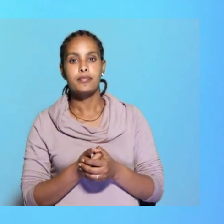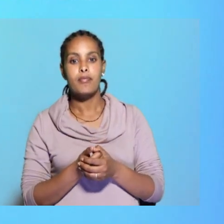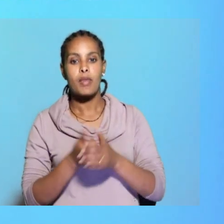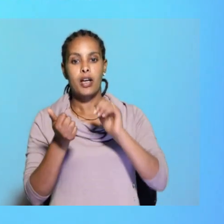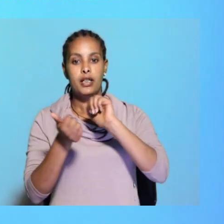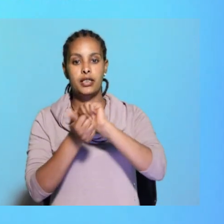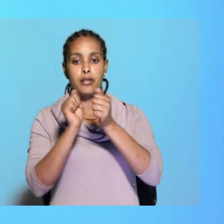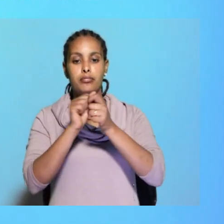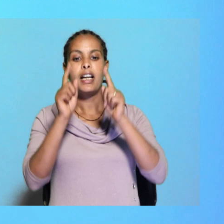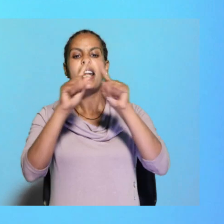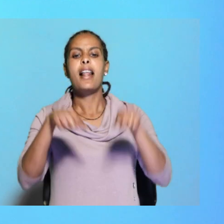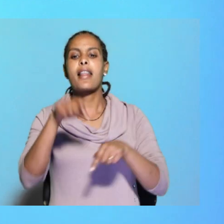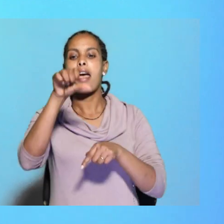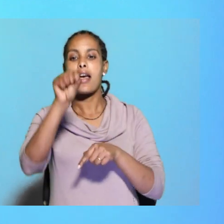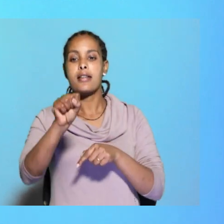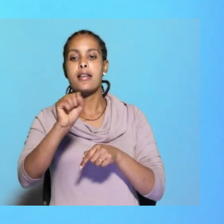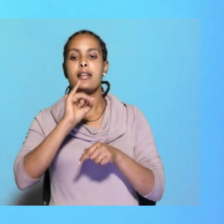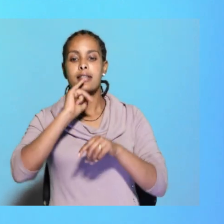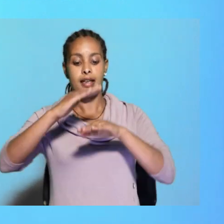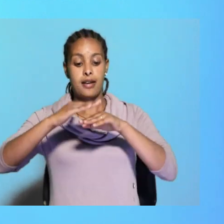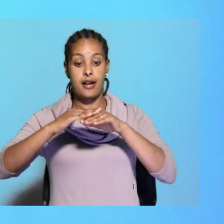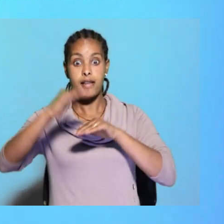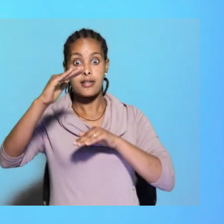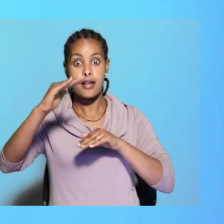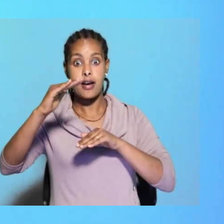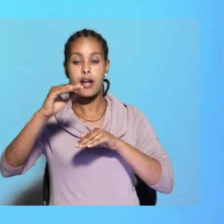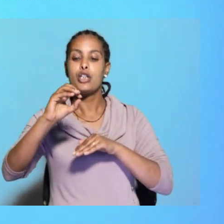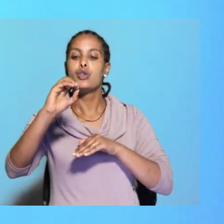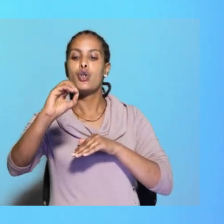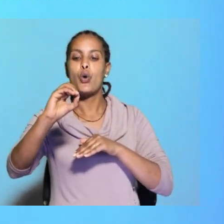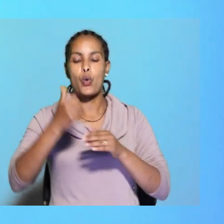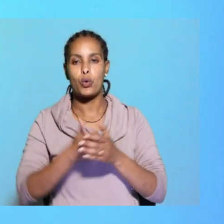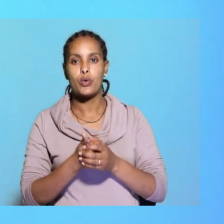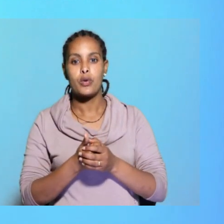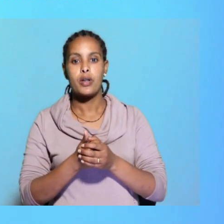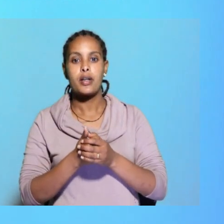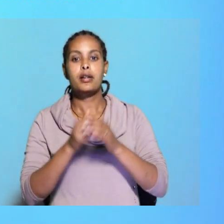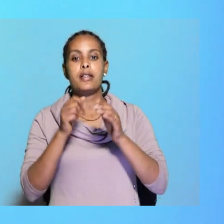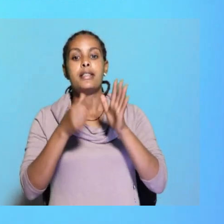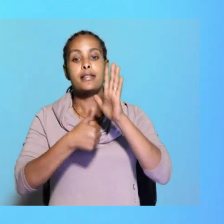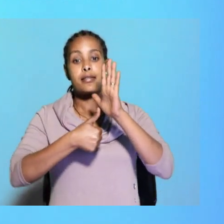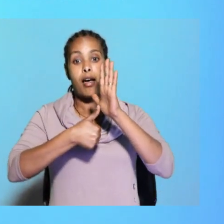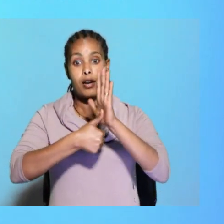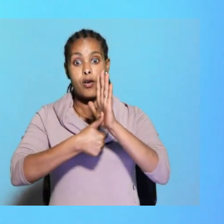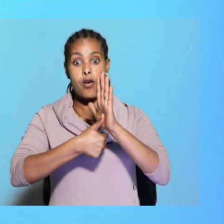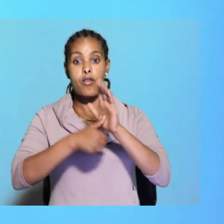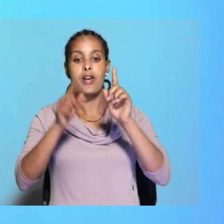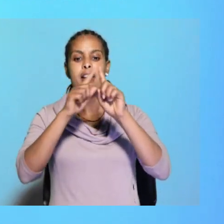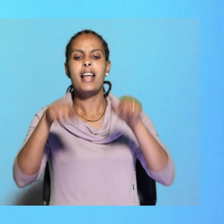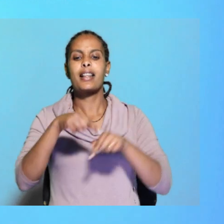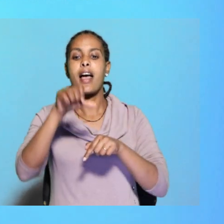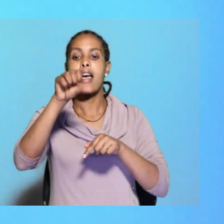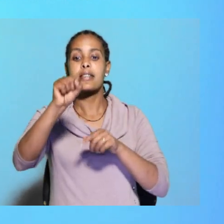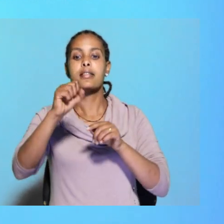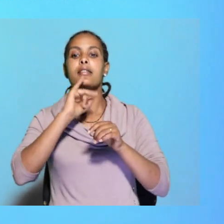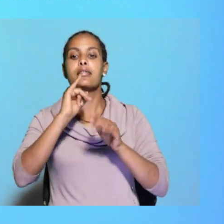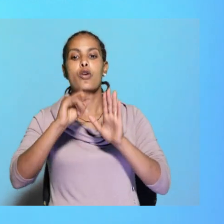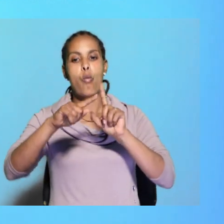Change in entropy delta S is greater than 0. The sign of delta S is